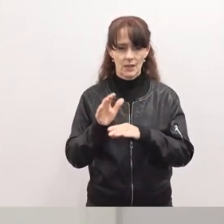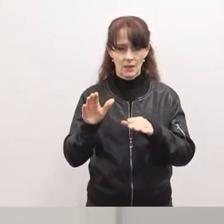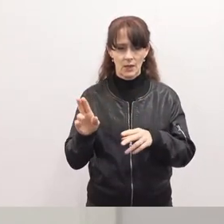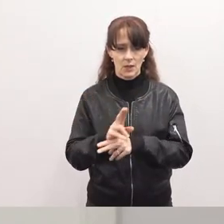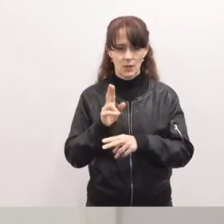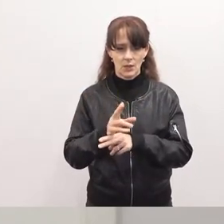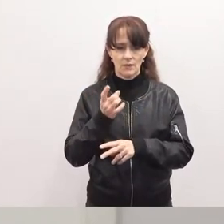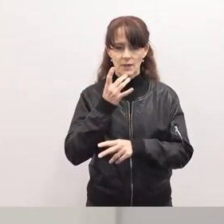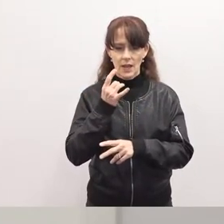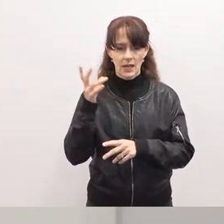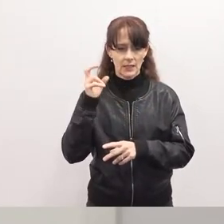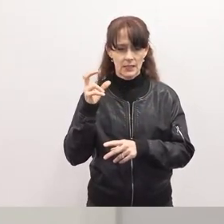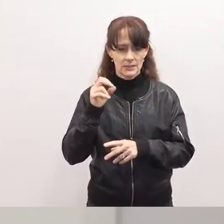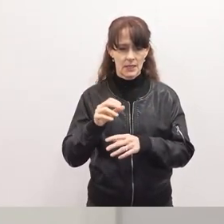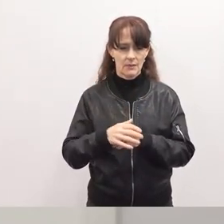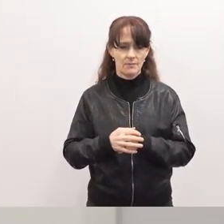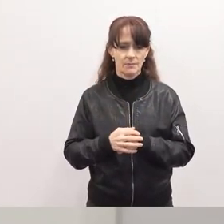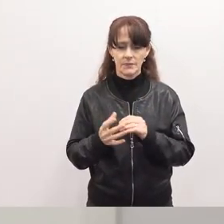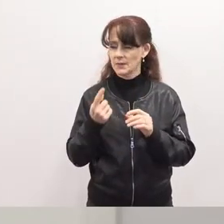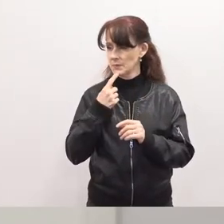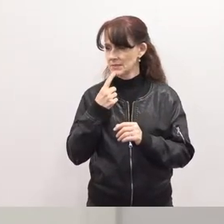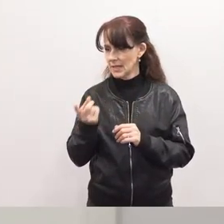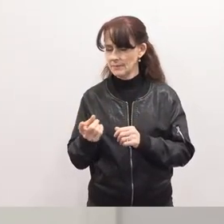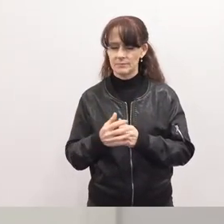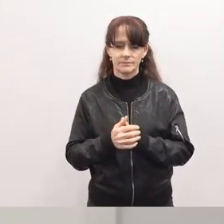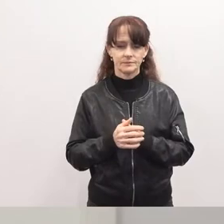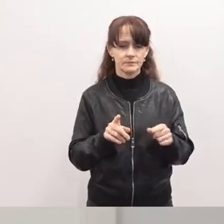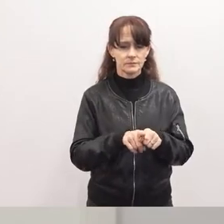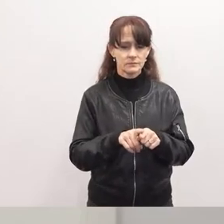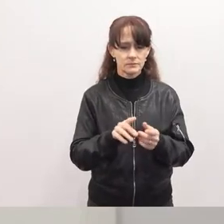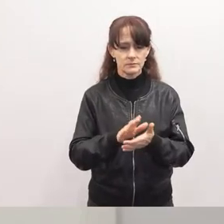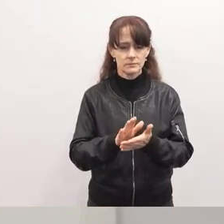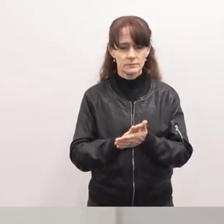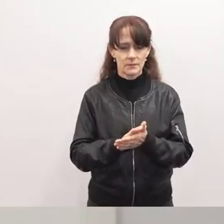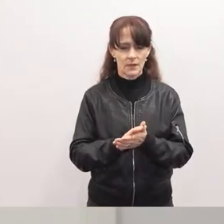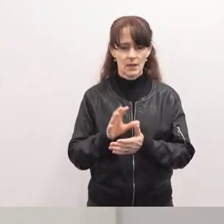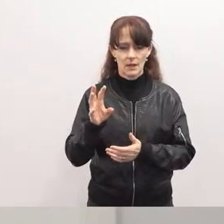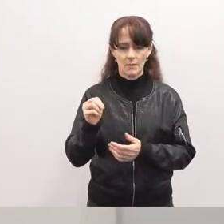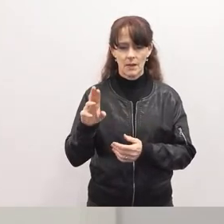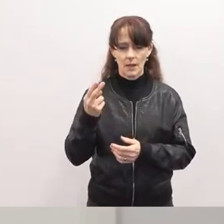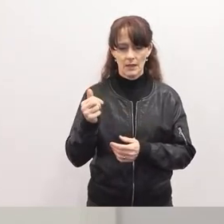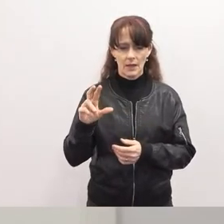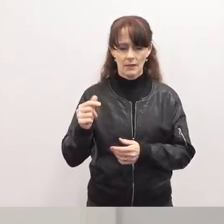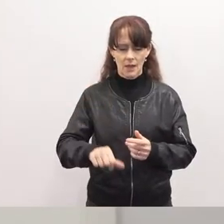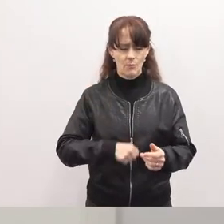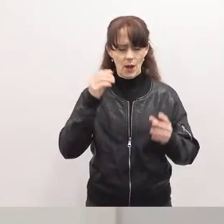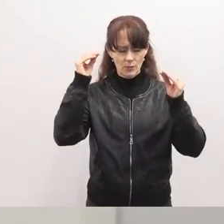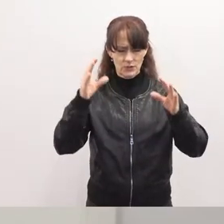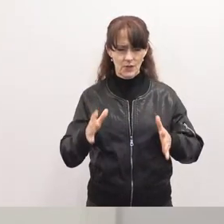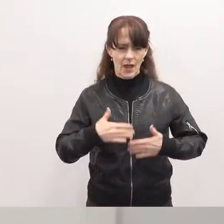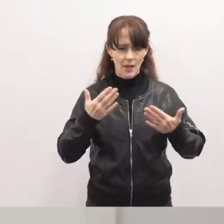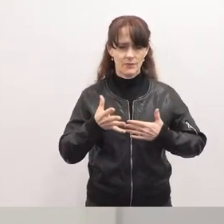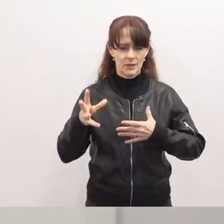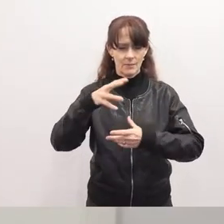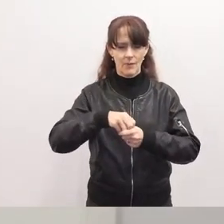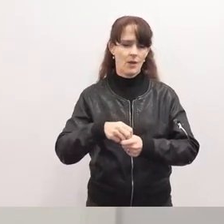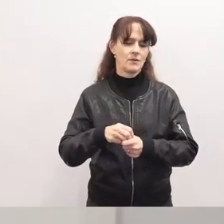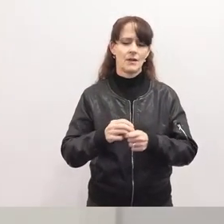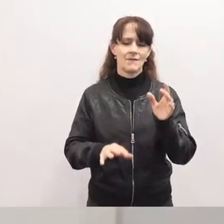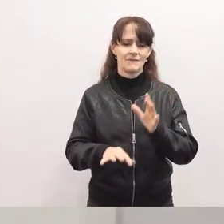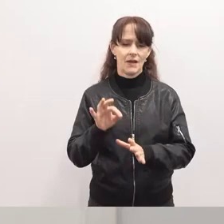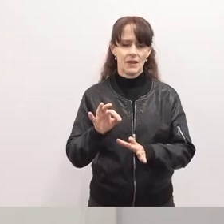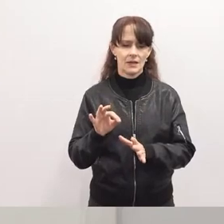of lighting and sound, it was stated. And I want to also acknowledge Mr. Hang, their teacher. He said, I'm a proud teacher and happy to be a part of